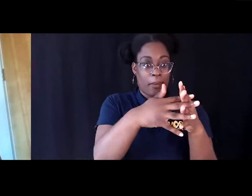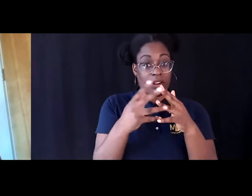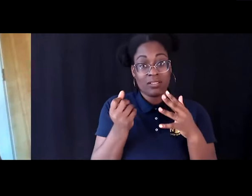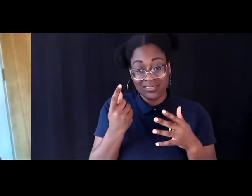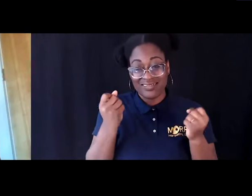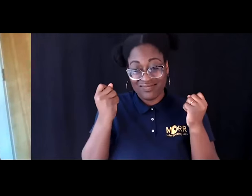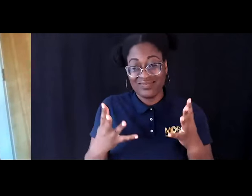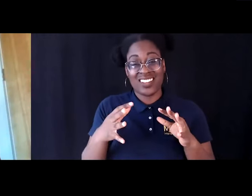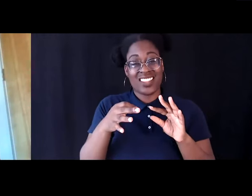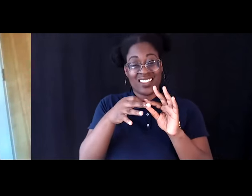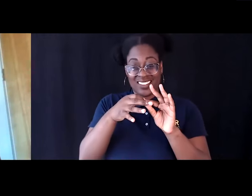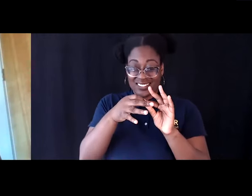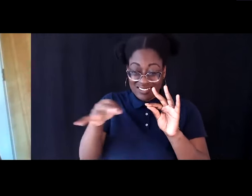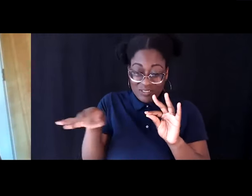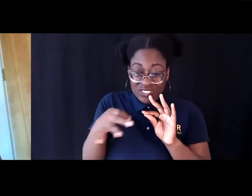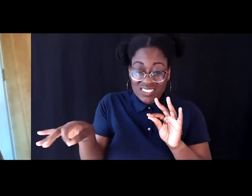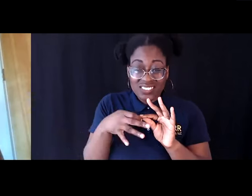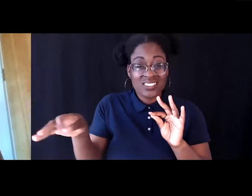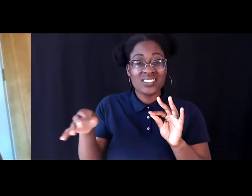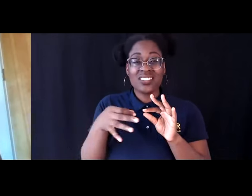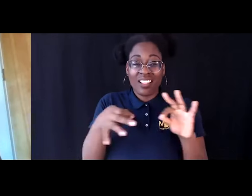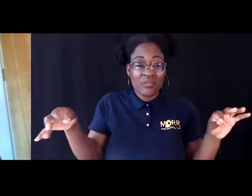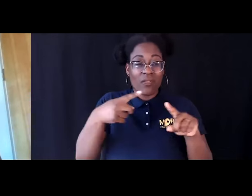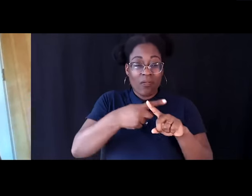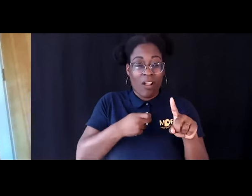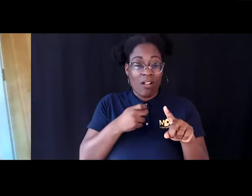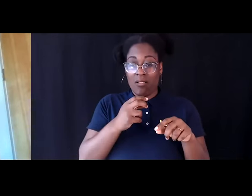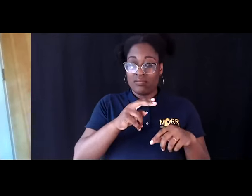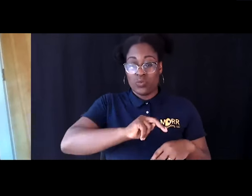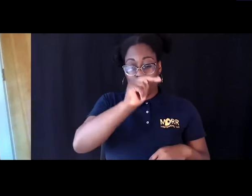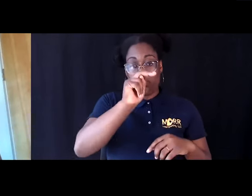that there are thousands of nations that had to then retranslate